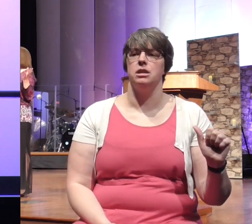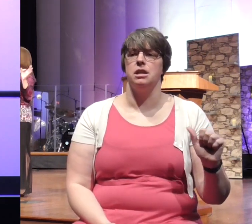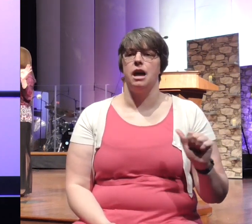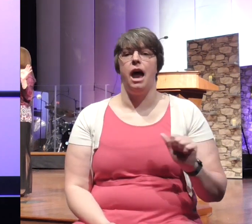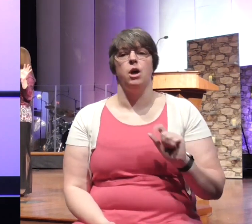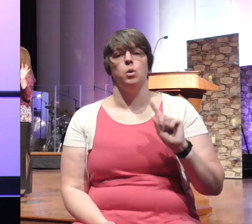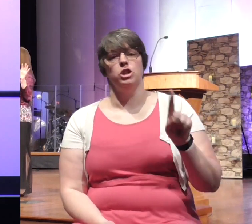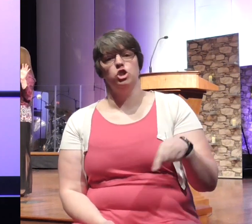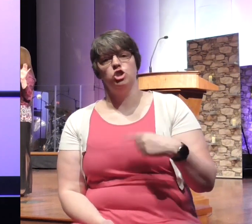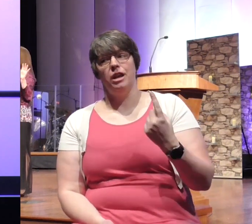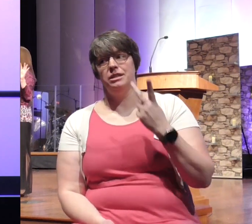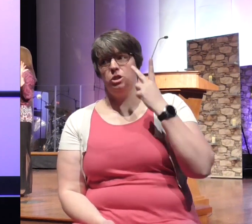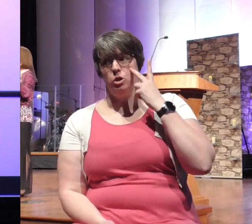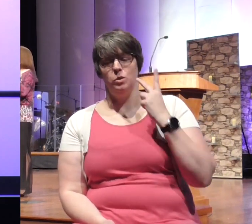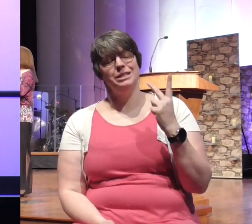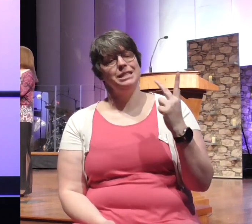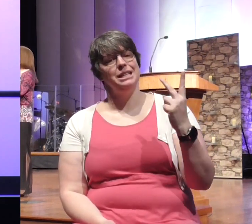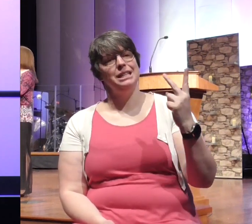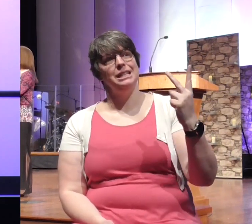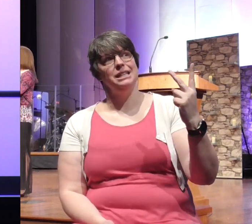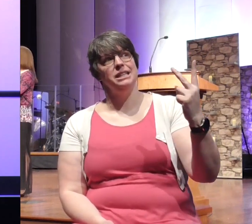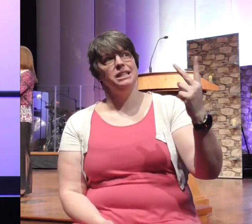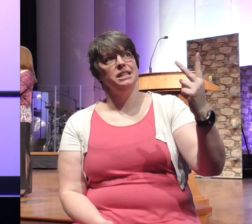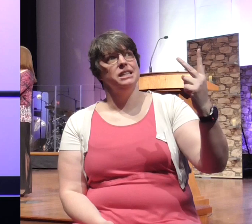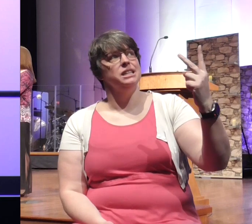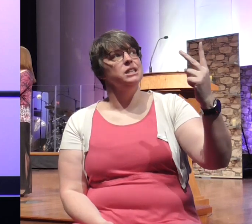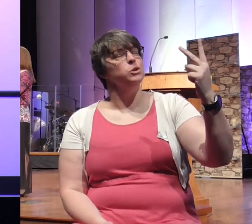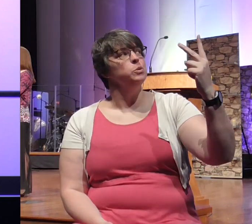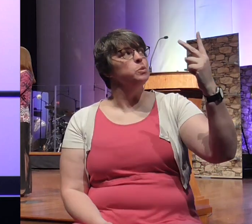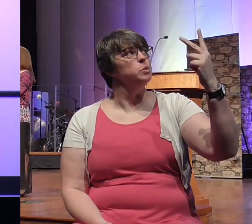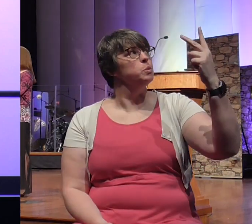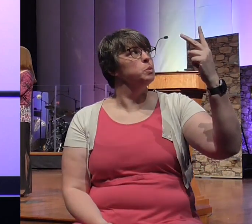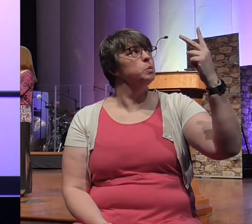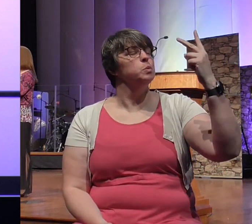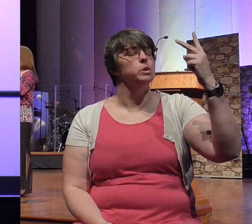just to see you